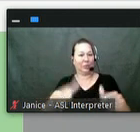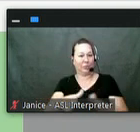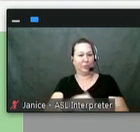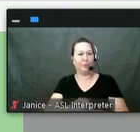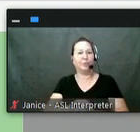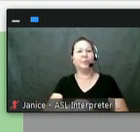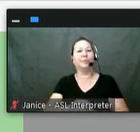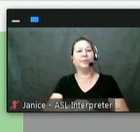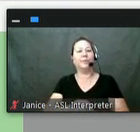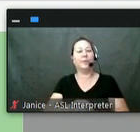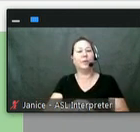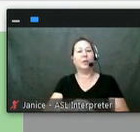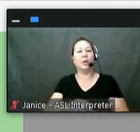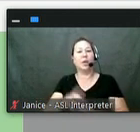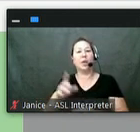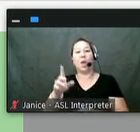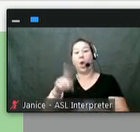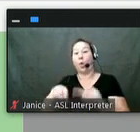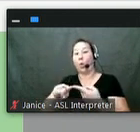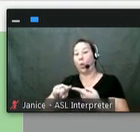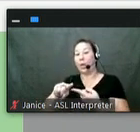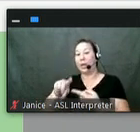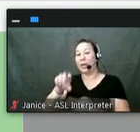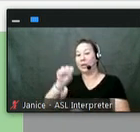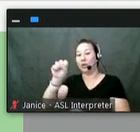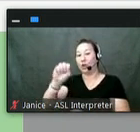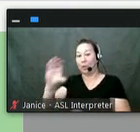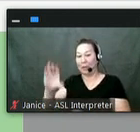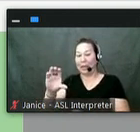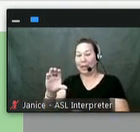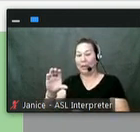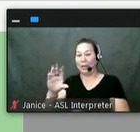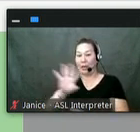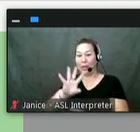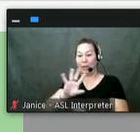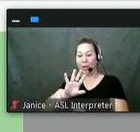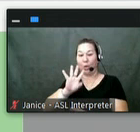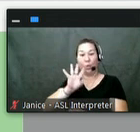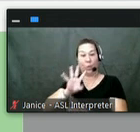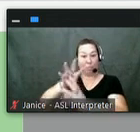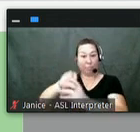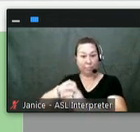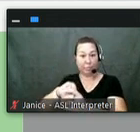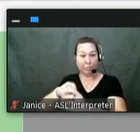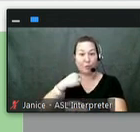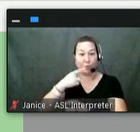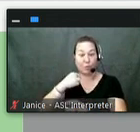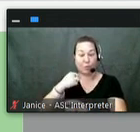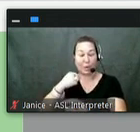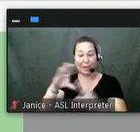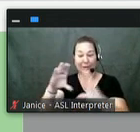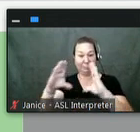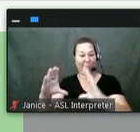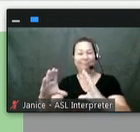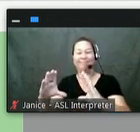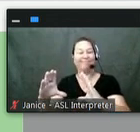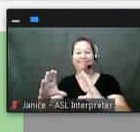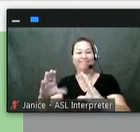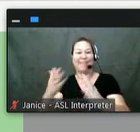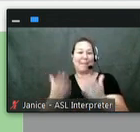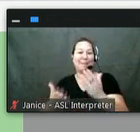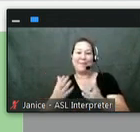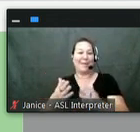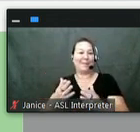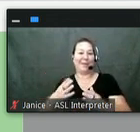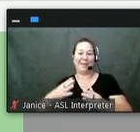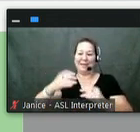when Sonoma County is in the red tier. That doesn't look likely, and probably to the end of October, maybe the 1st of